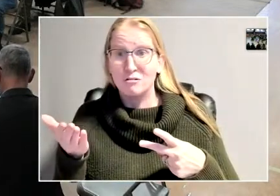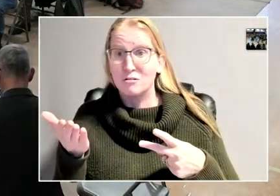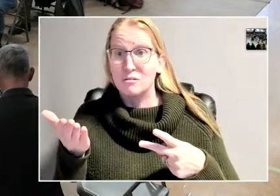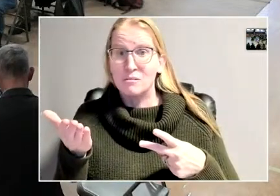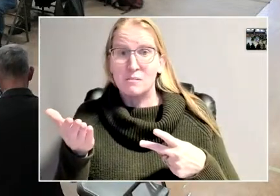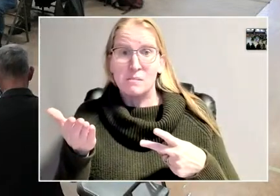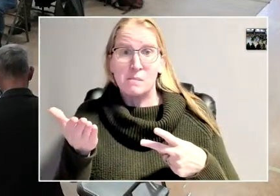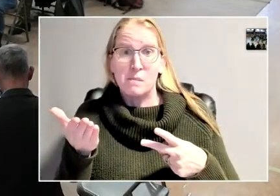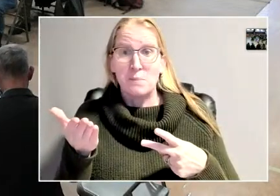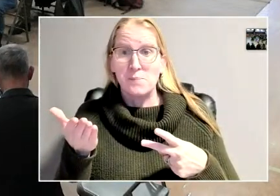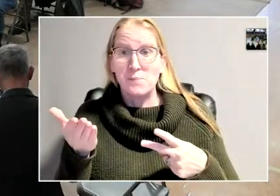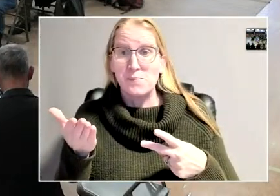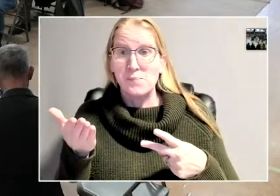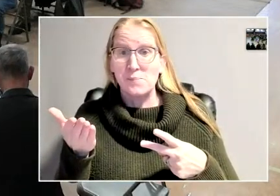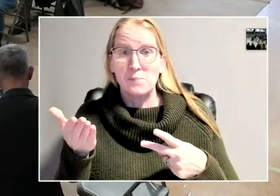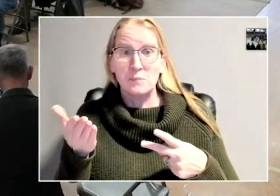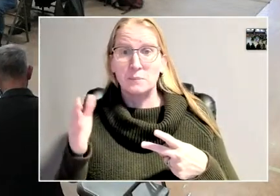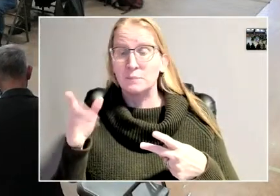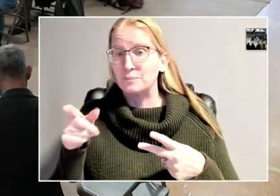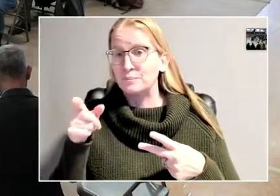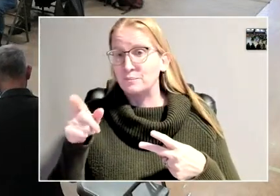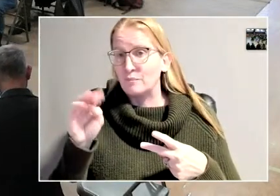Herzog Mr